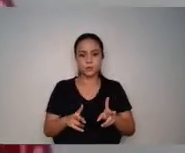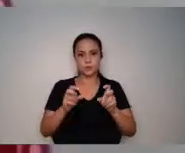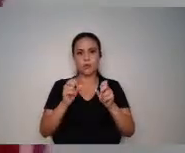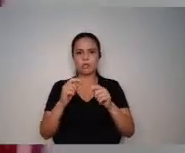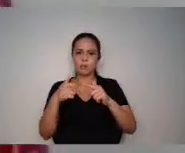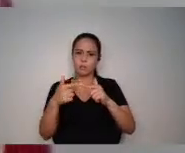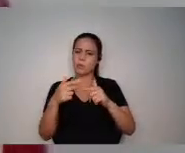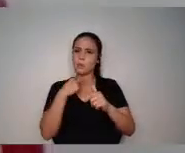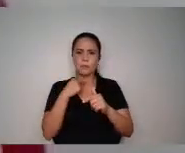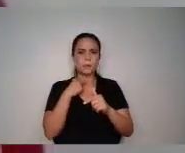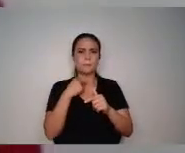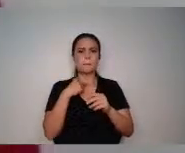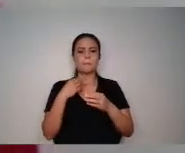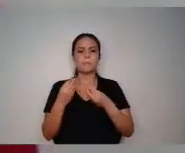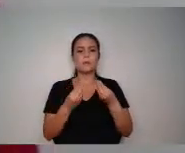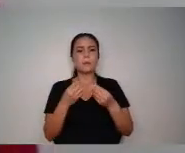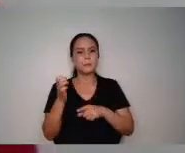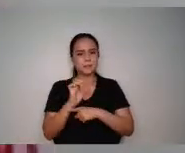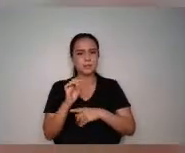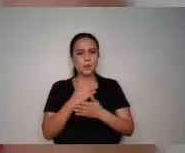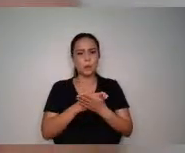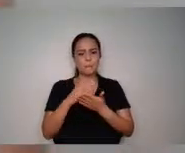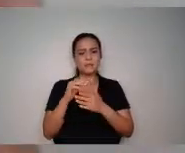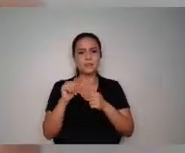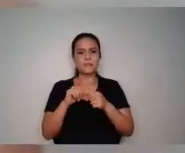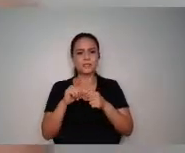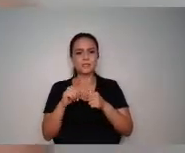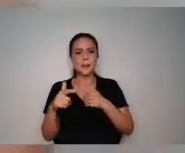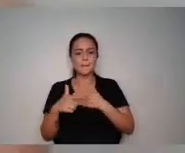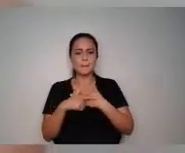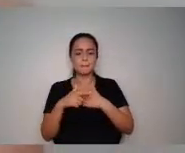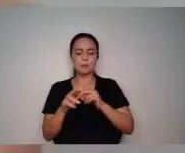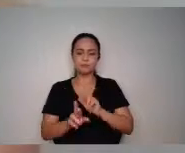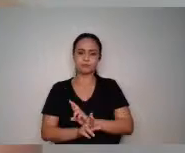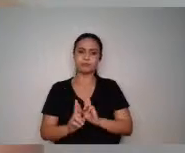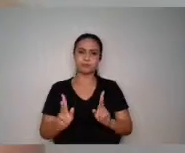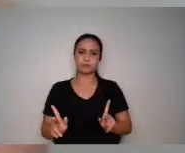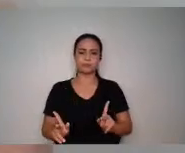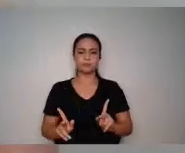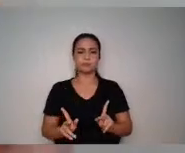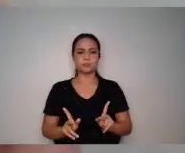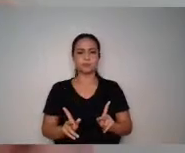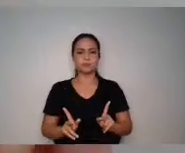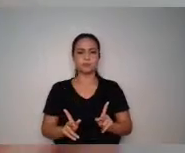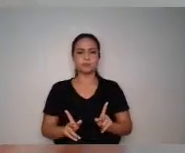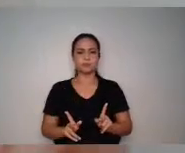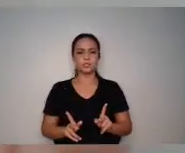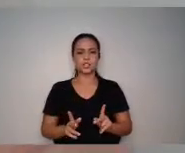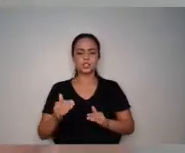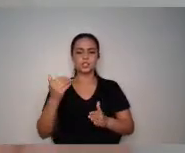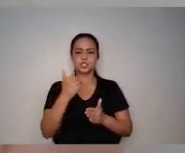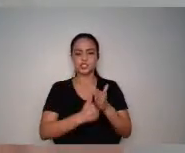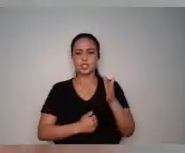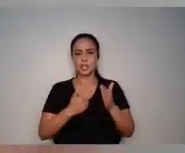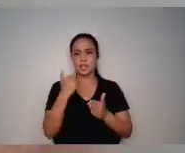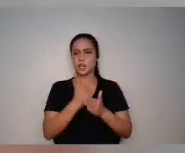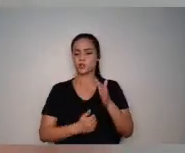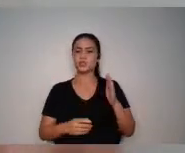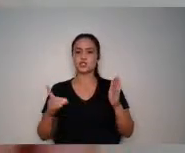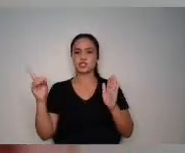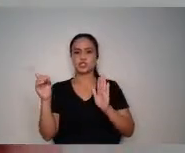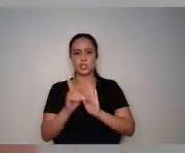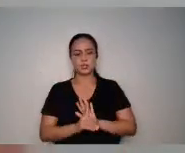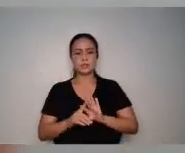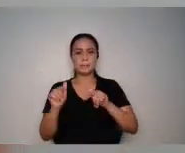can do this, and after that you cannot. But when the state starts thinking just short term and play the